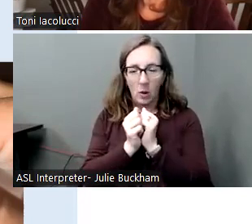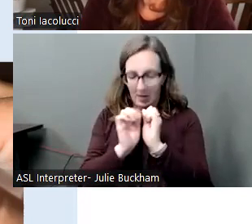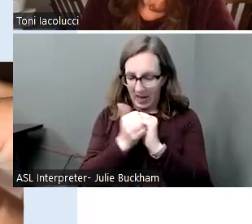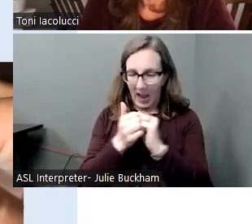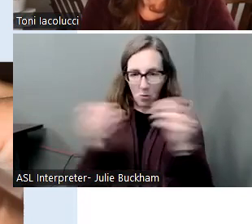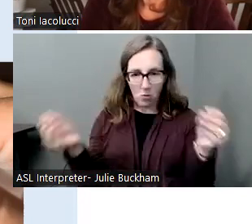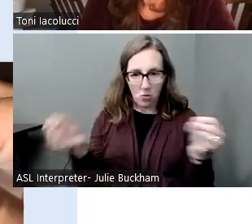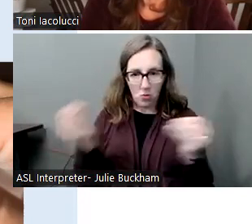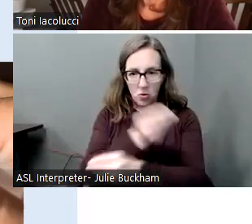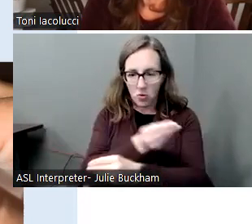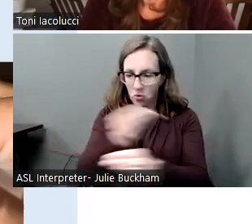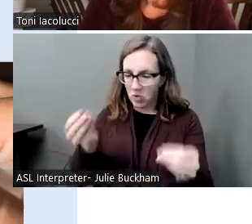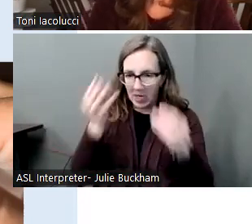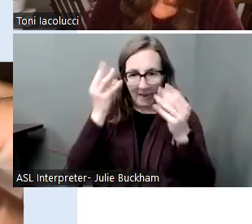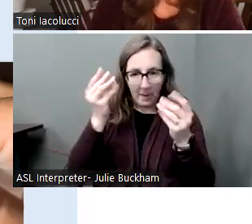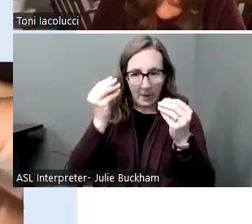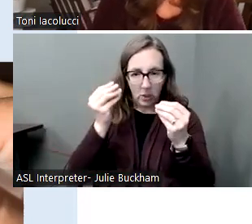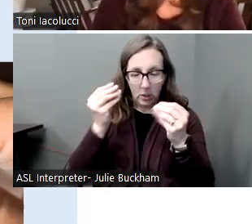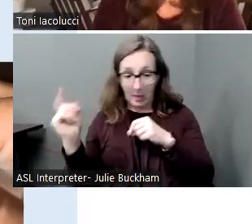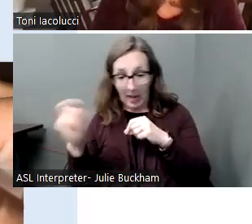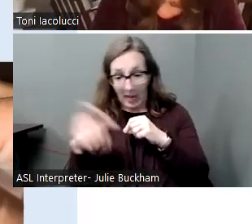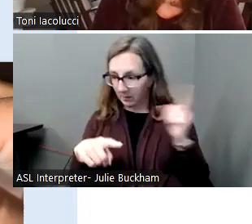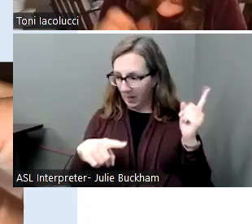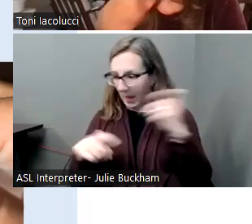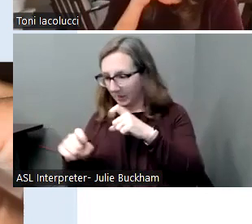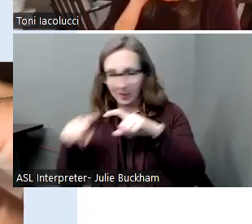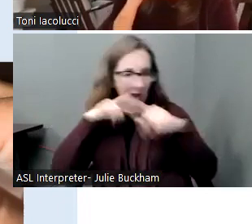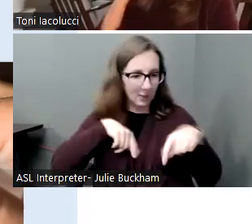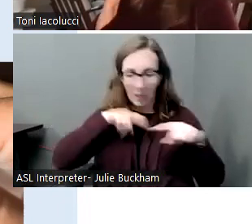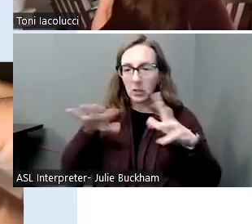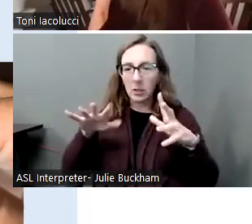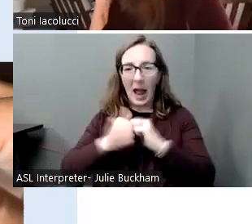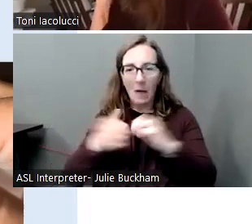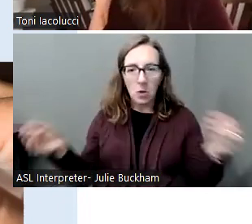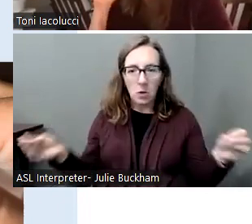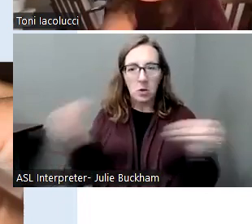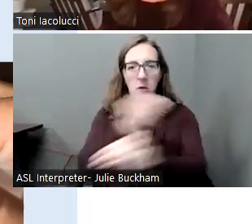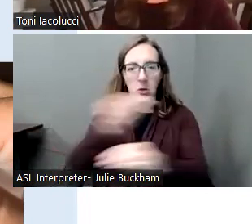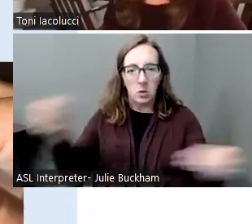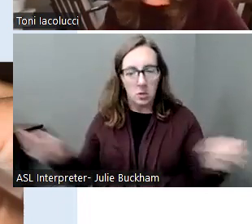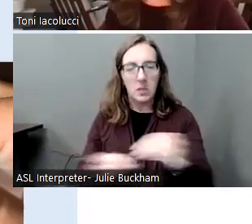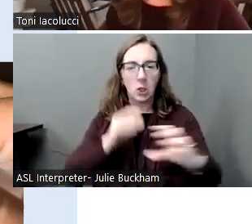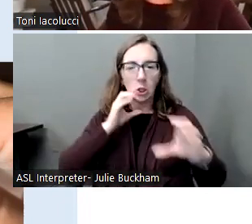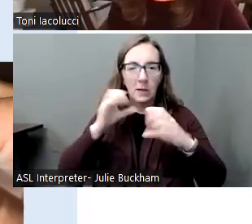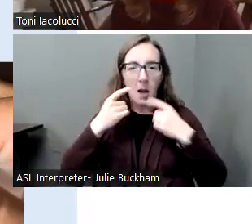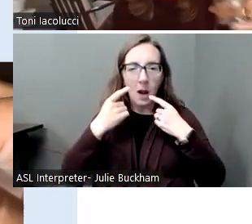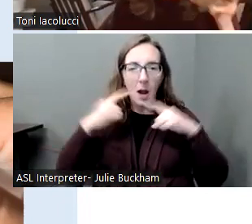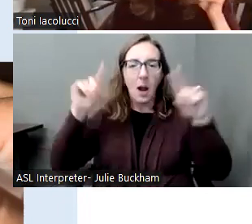giving information back and forth that we talked about at the very beginning of the presentation.